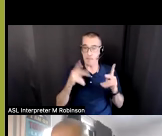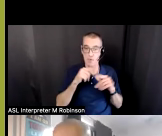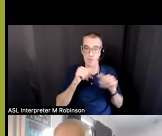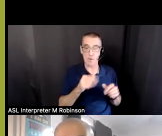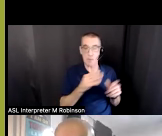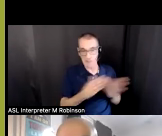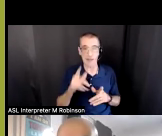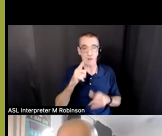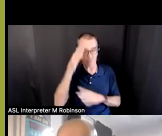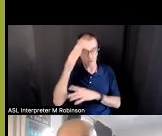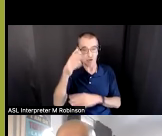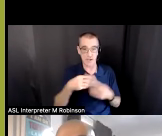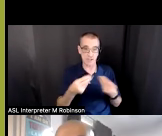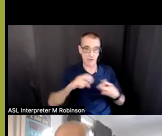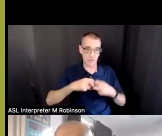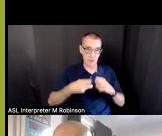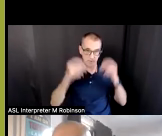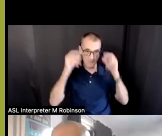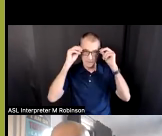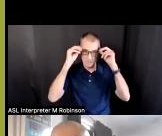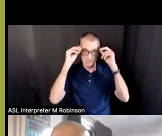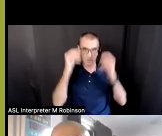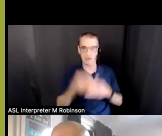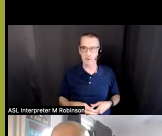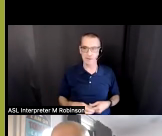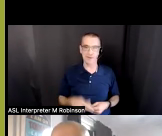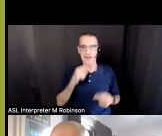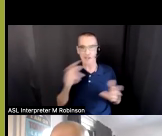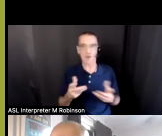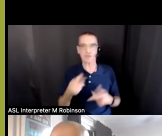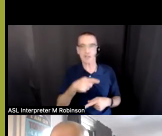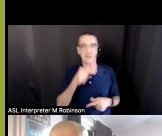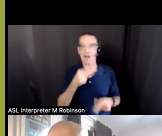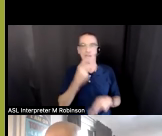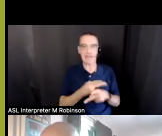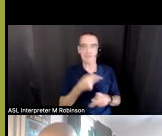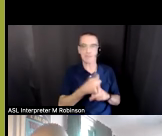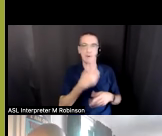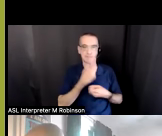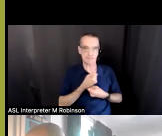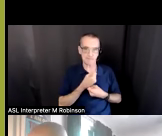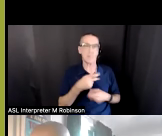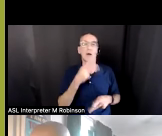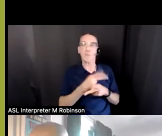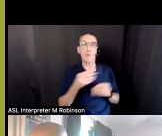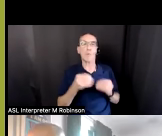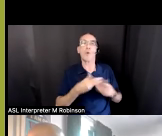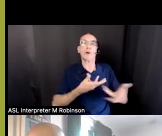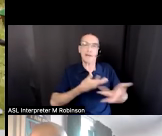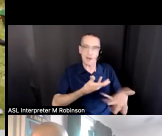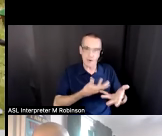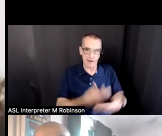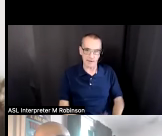their future and solve problems, and encouraging them not to keep it to themselves and being more interactive.